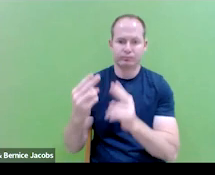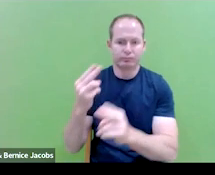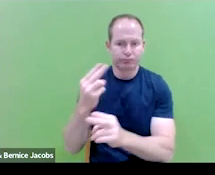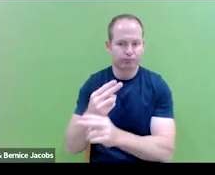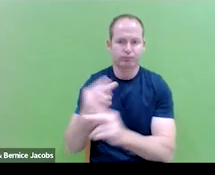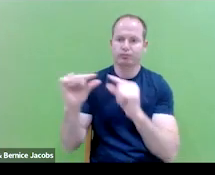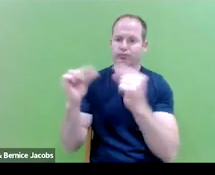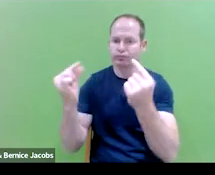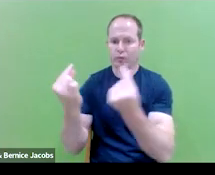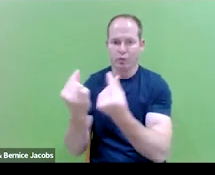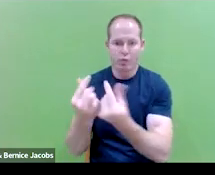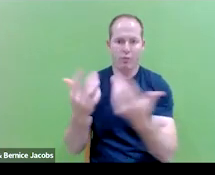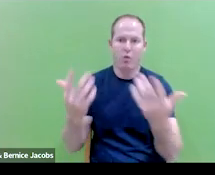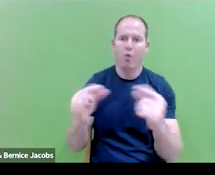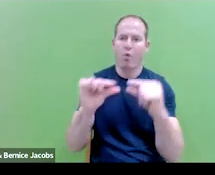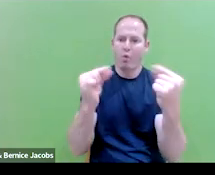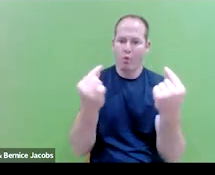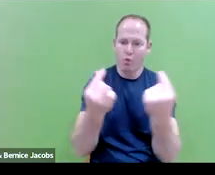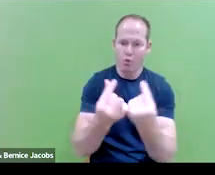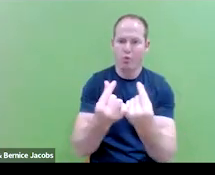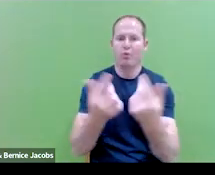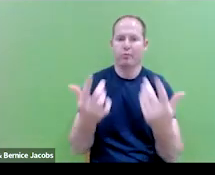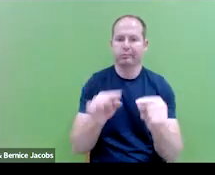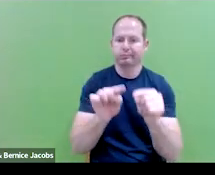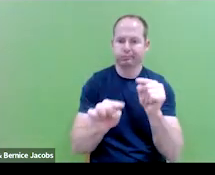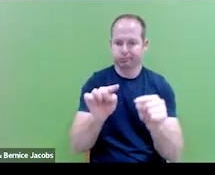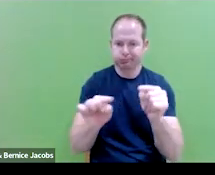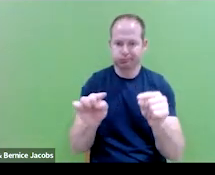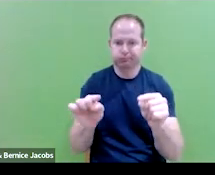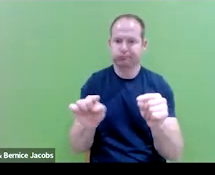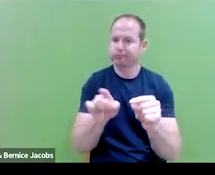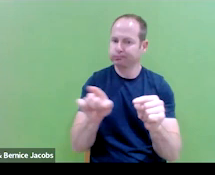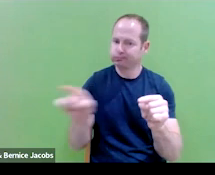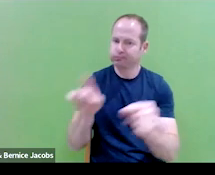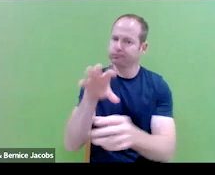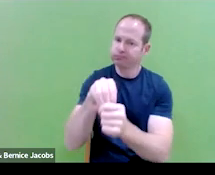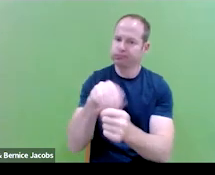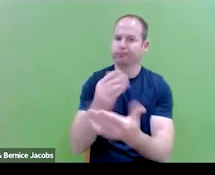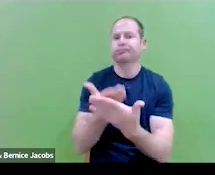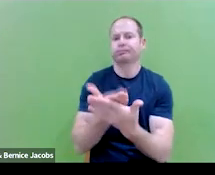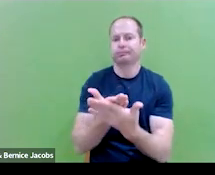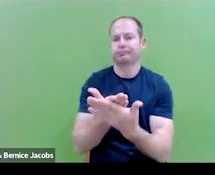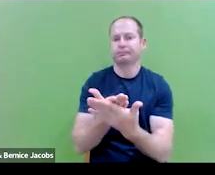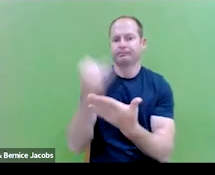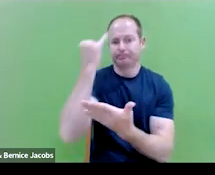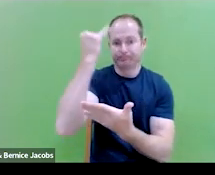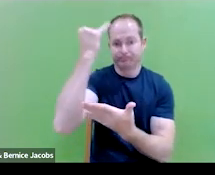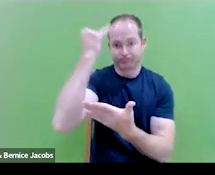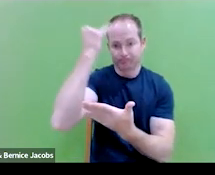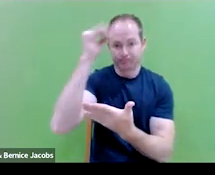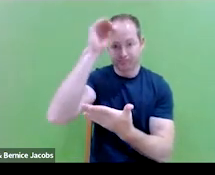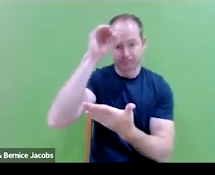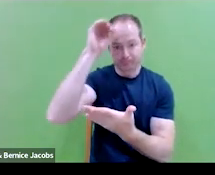or a stakeholder grouping of users. And so what that allows people to do is to have